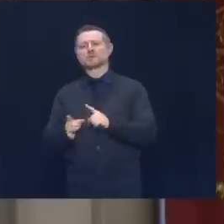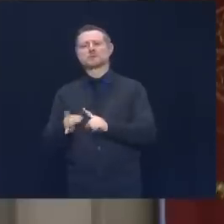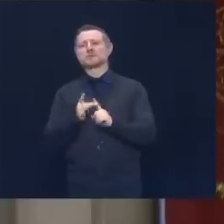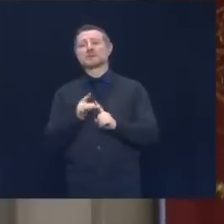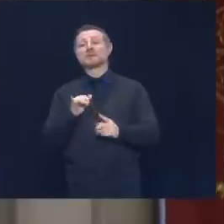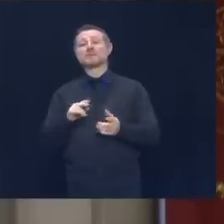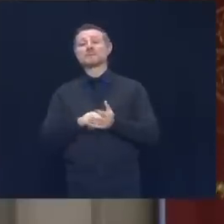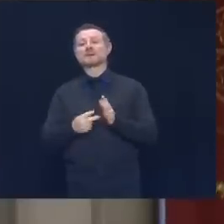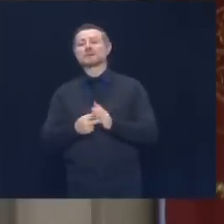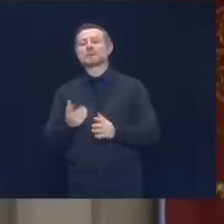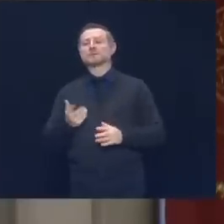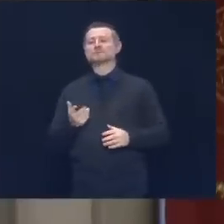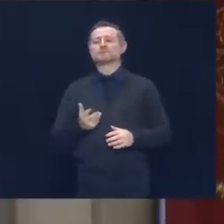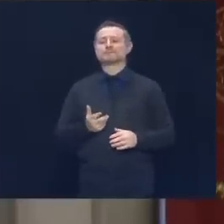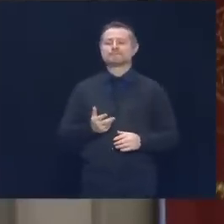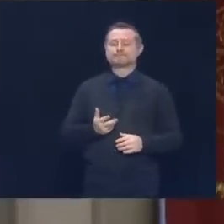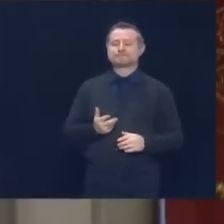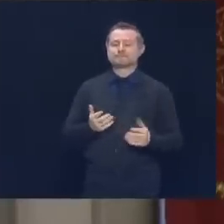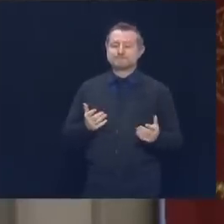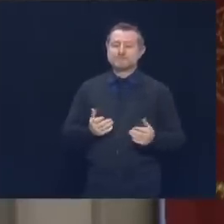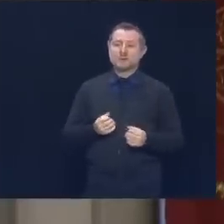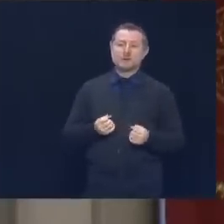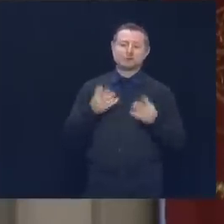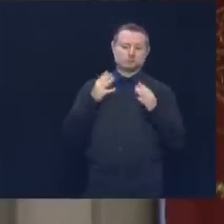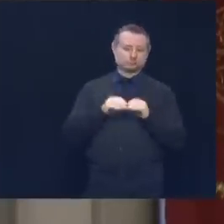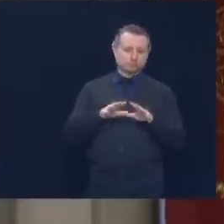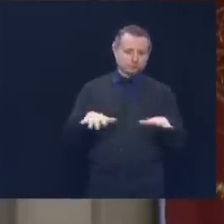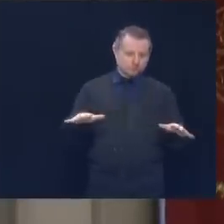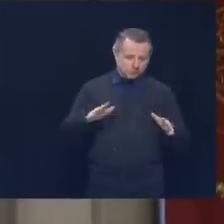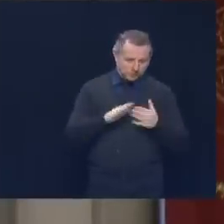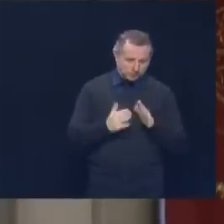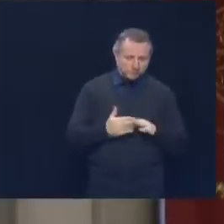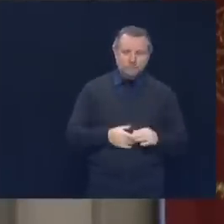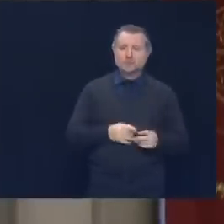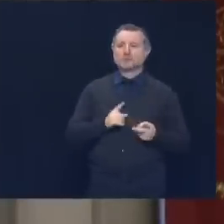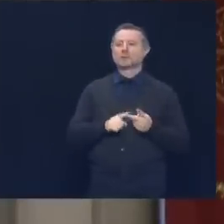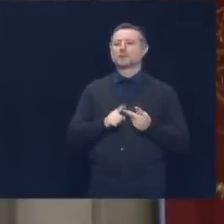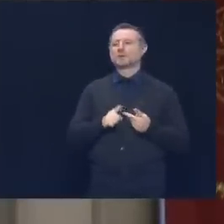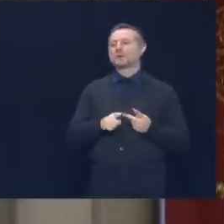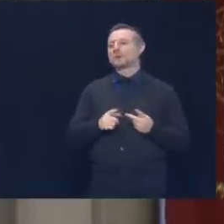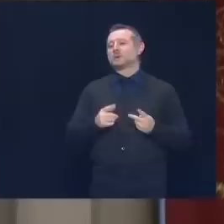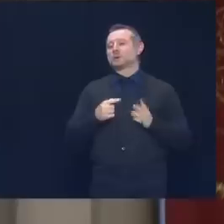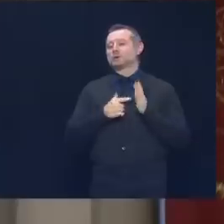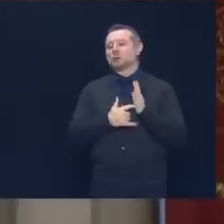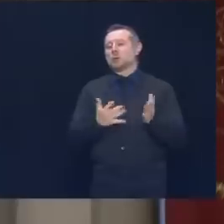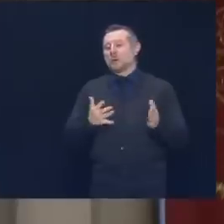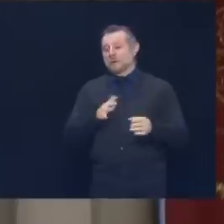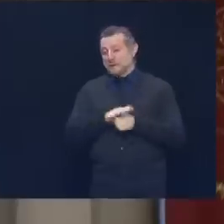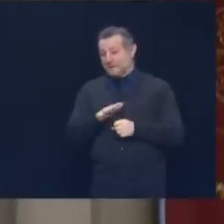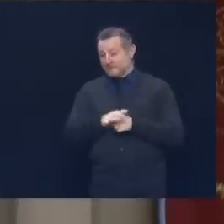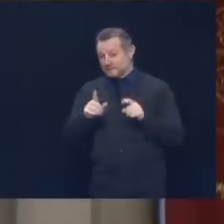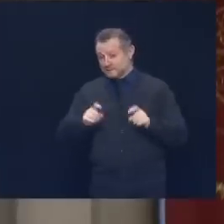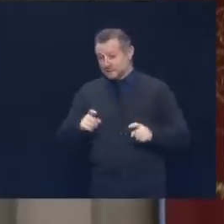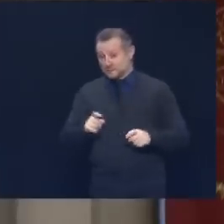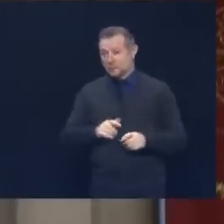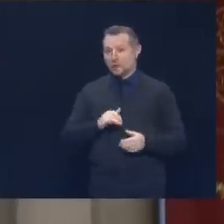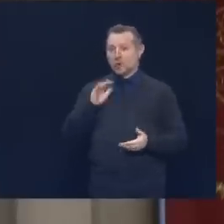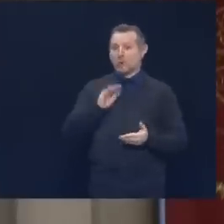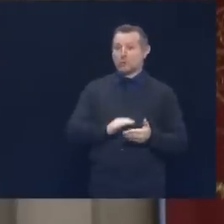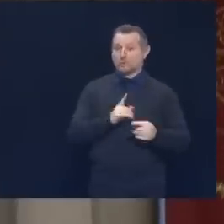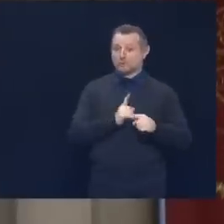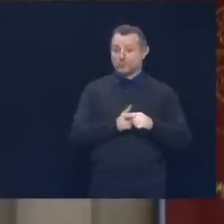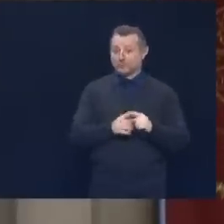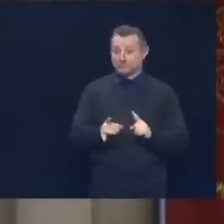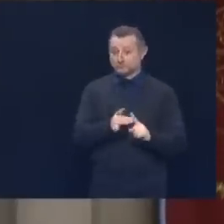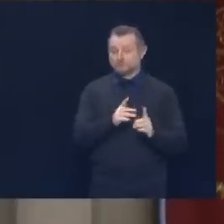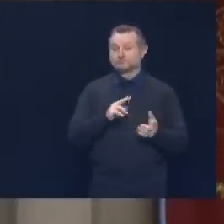rate and the amount the virus is spreading in the community. And 2, it tells you if you're doing enough testing. A low positivity number suggests that